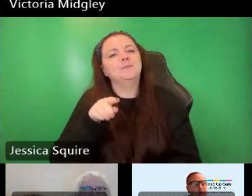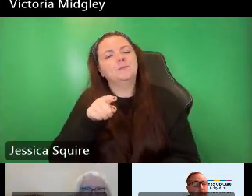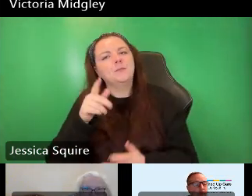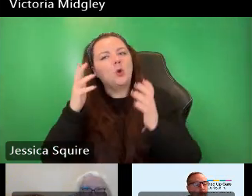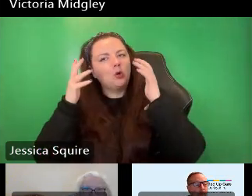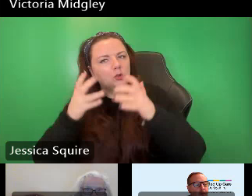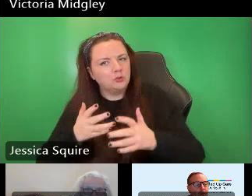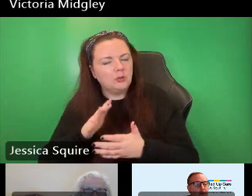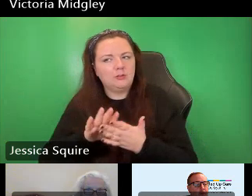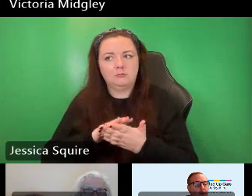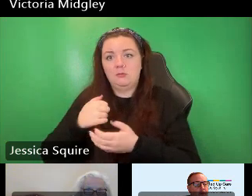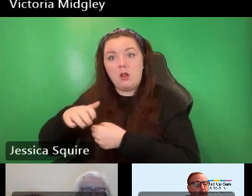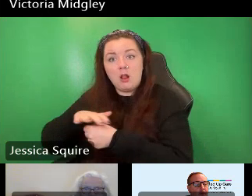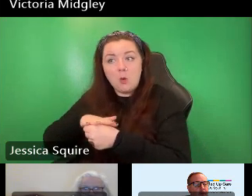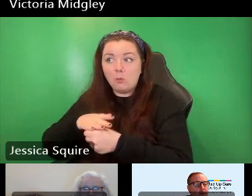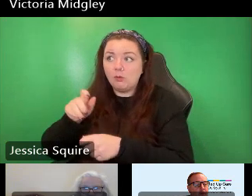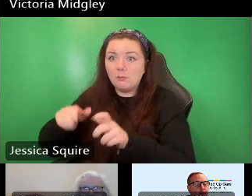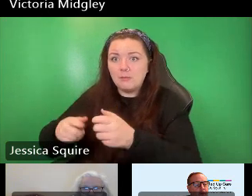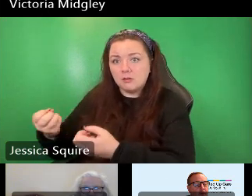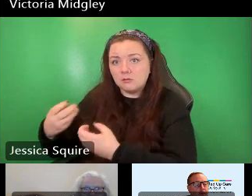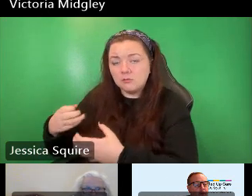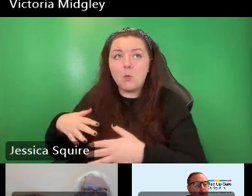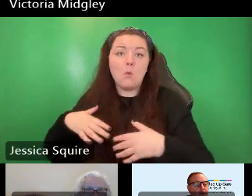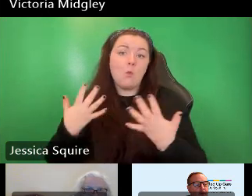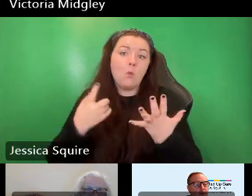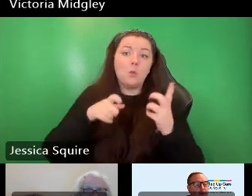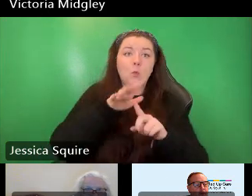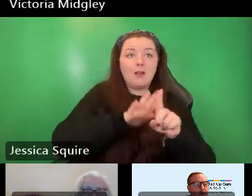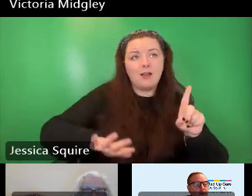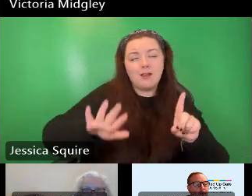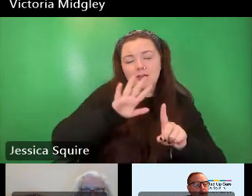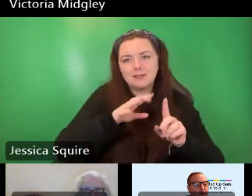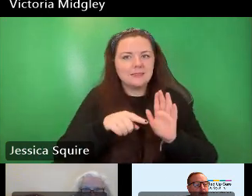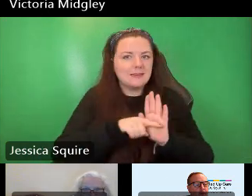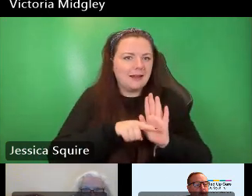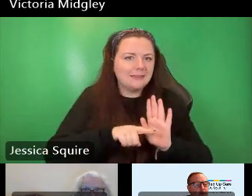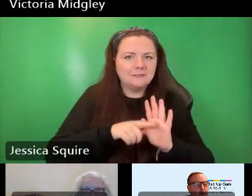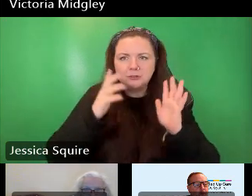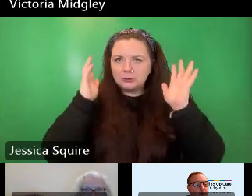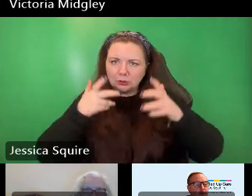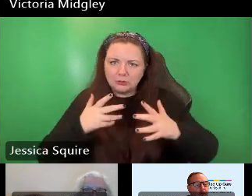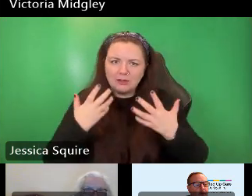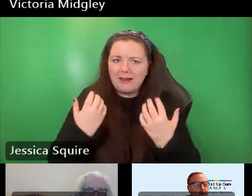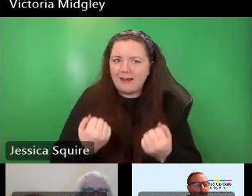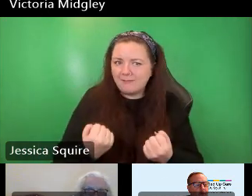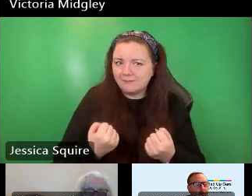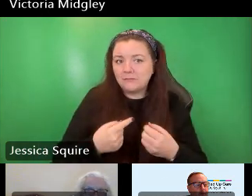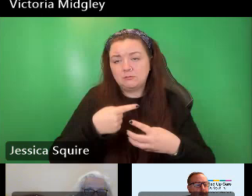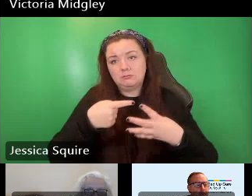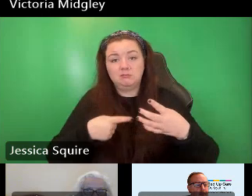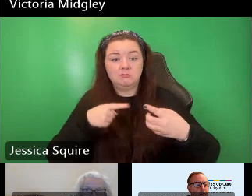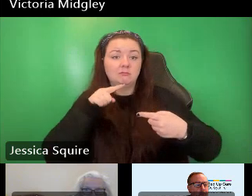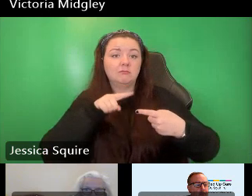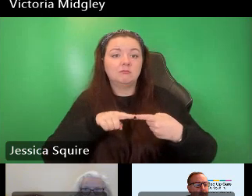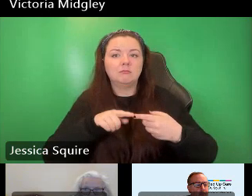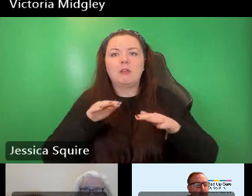raised nationally. And these outline some of the negative aspects of technology that we've heard from people. So digital